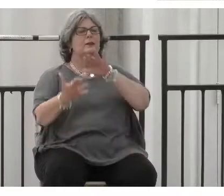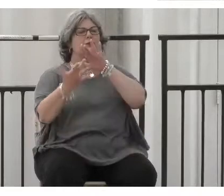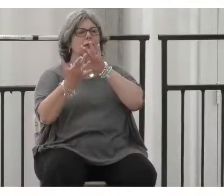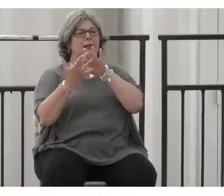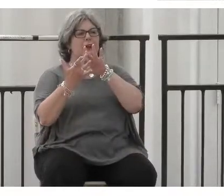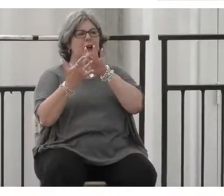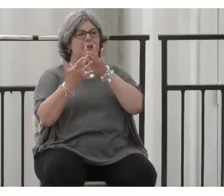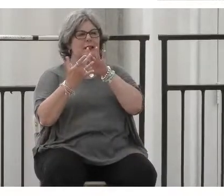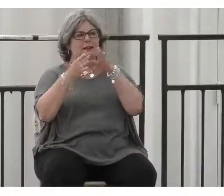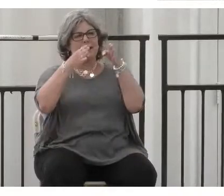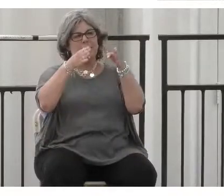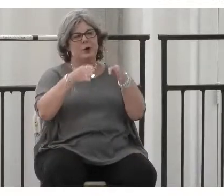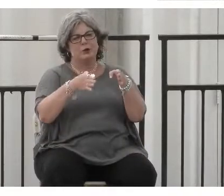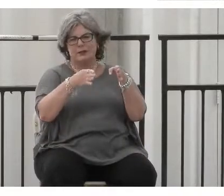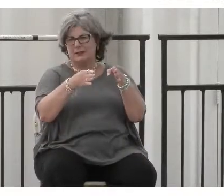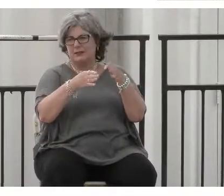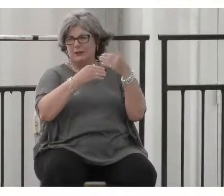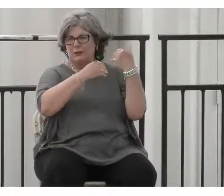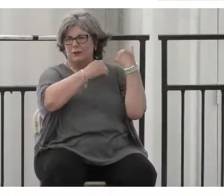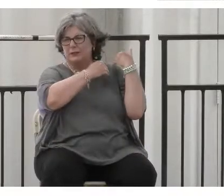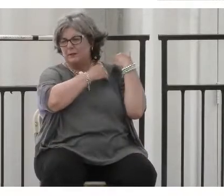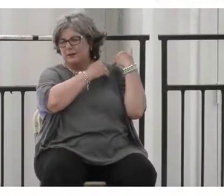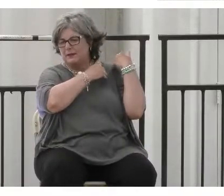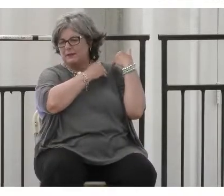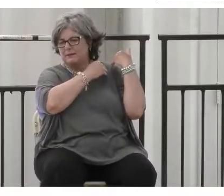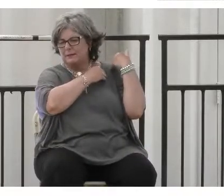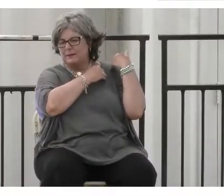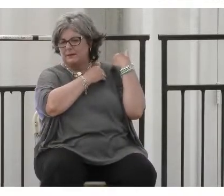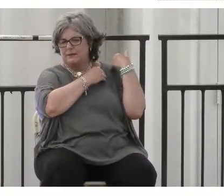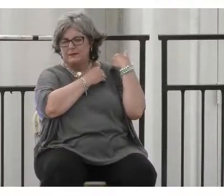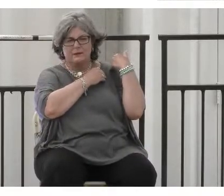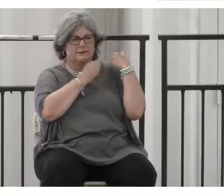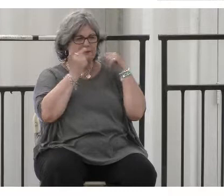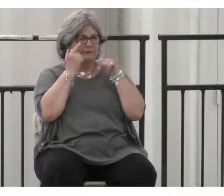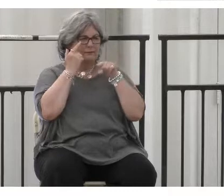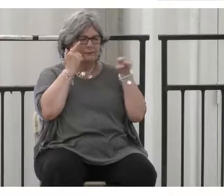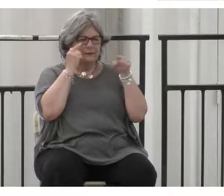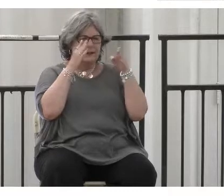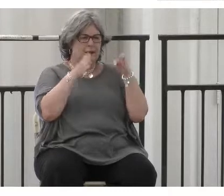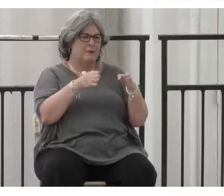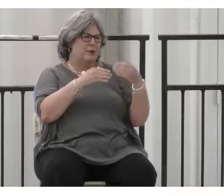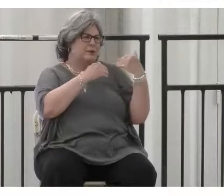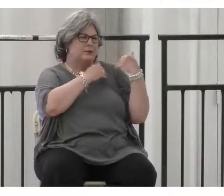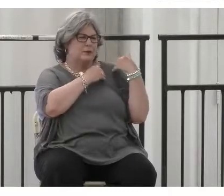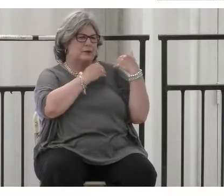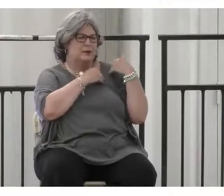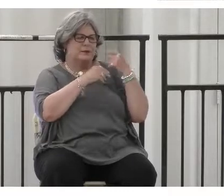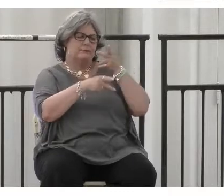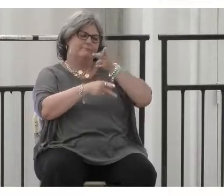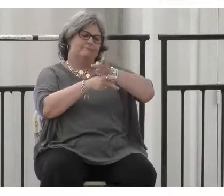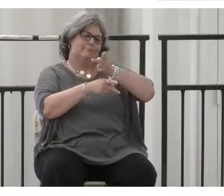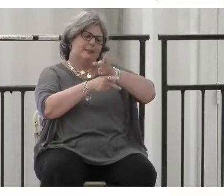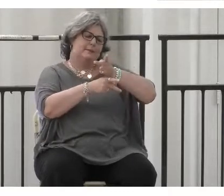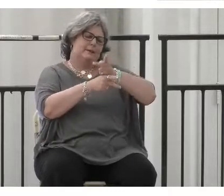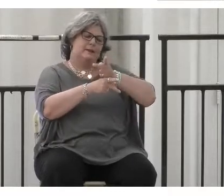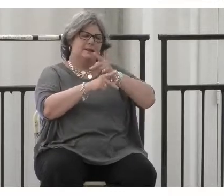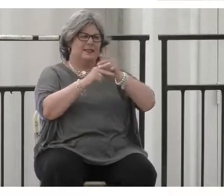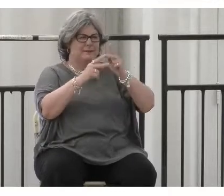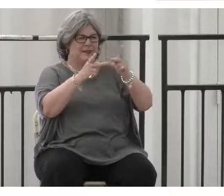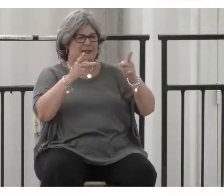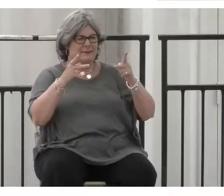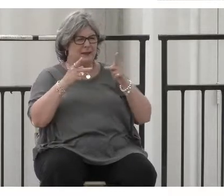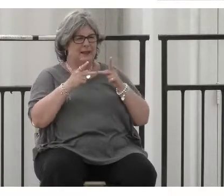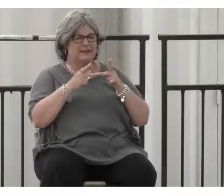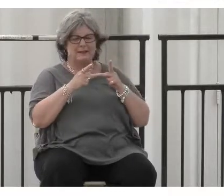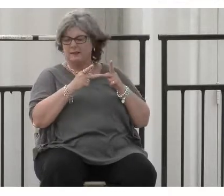Peter Sheeham, who's the person in charge, he's an archaeologist, I believe, and he's the one in charge of maintaining some of these properties. And